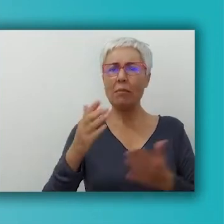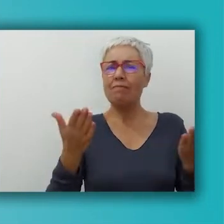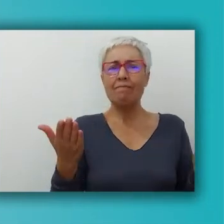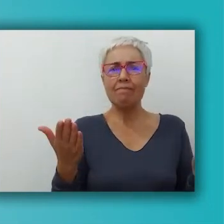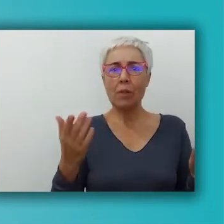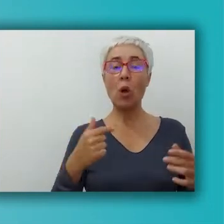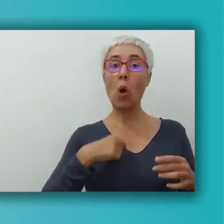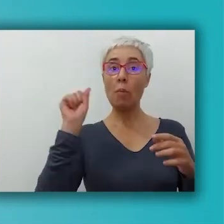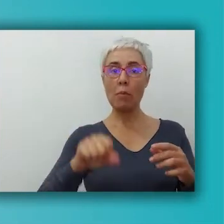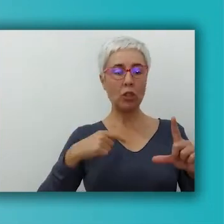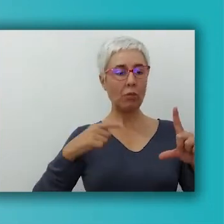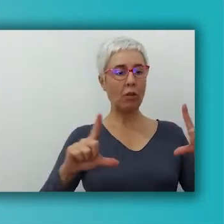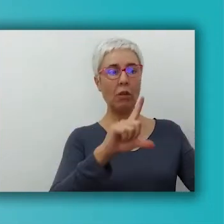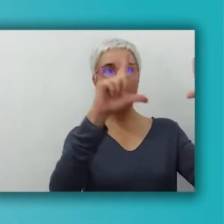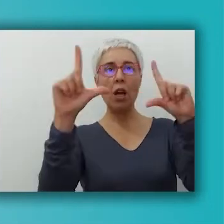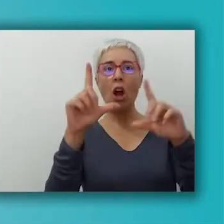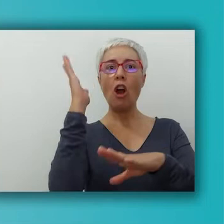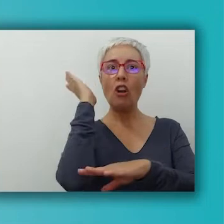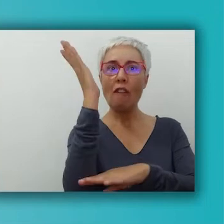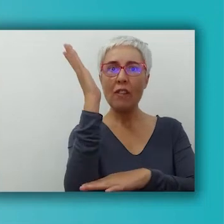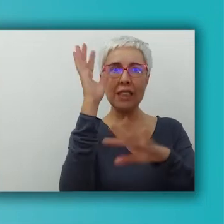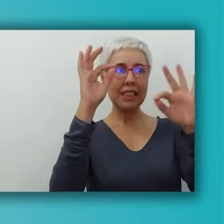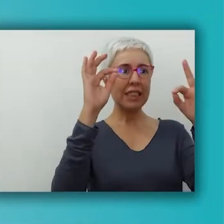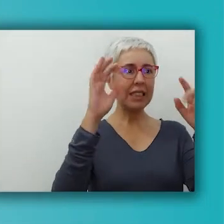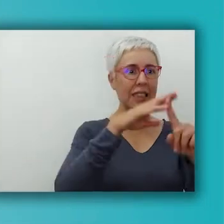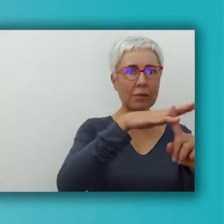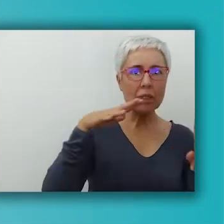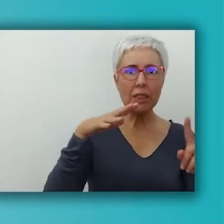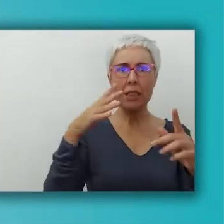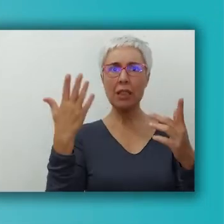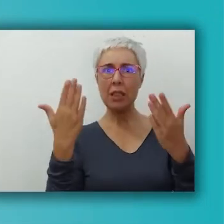para grabar conferencias, seminarios, clases, etc.